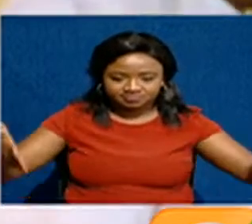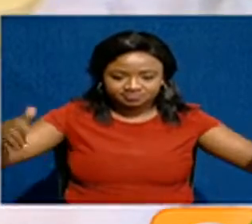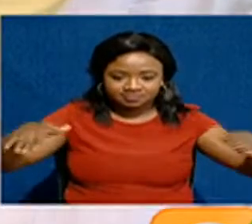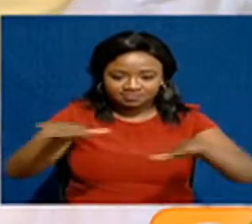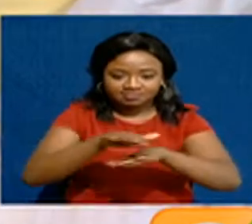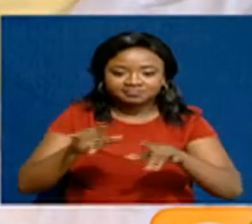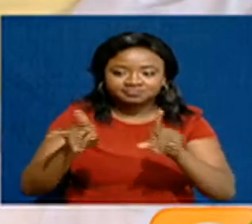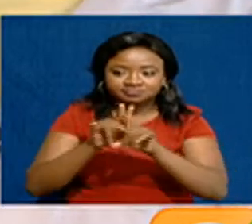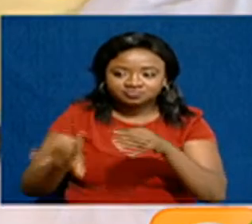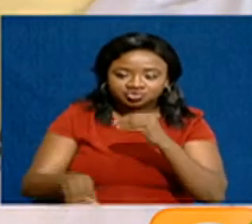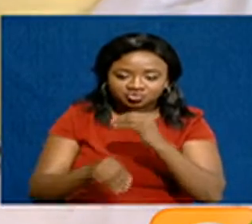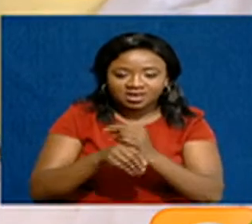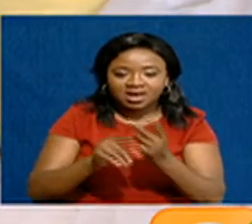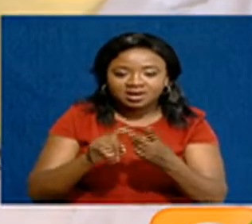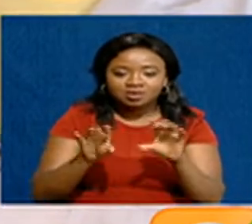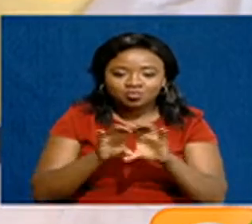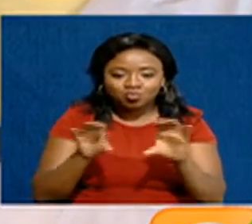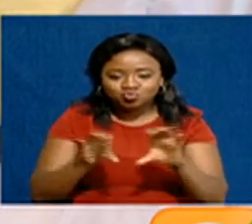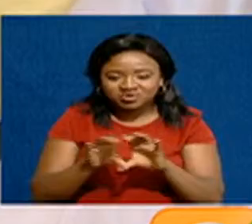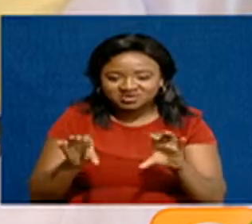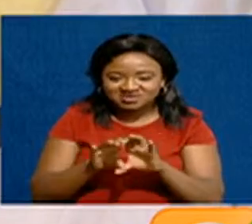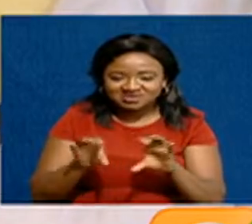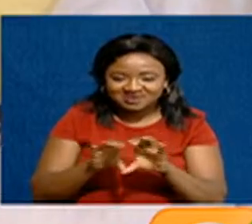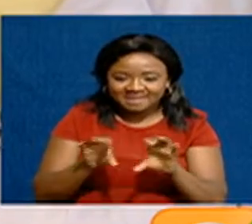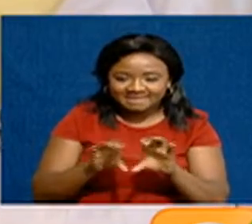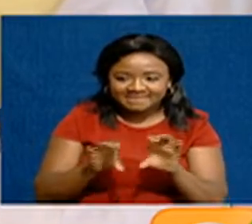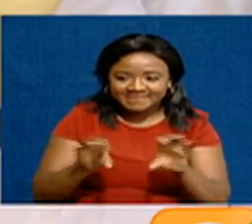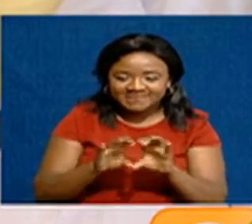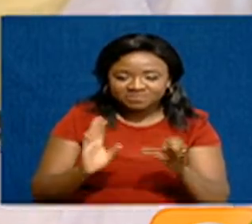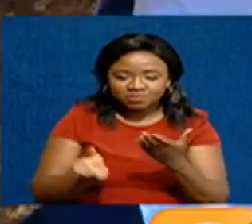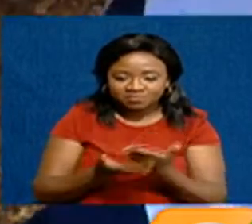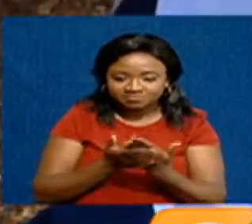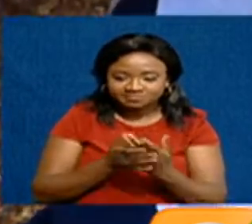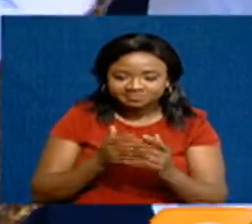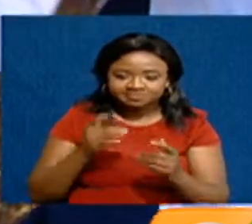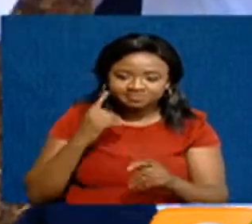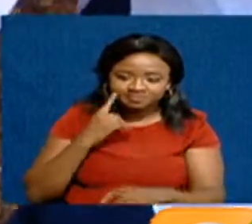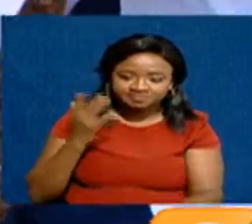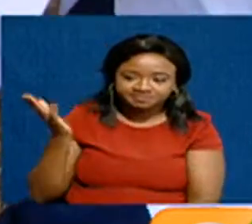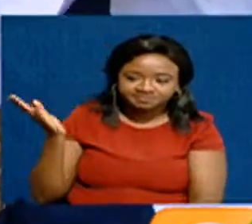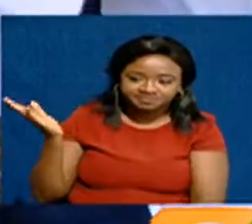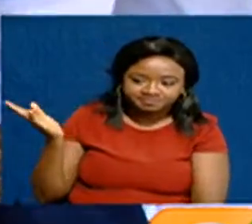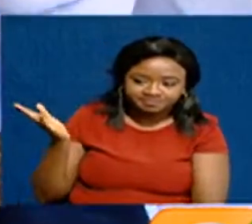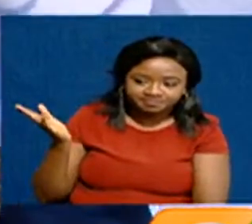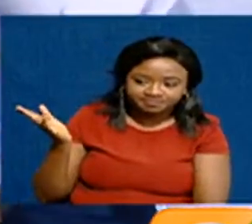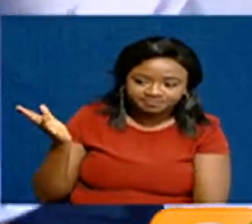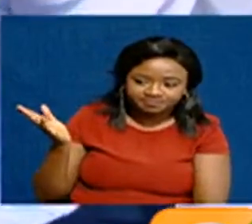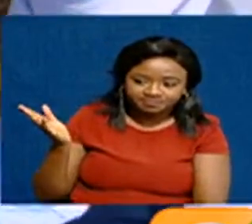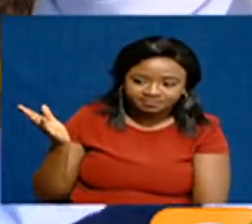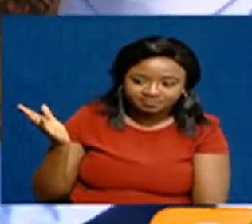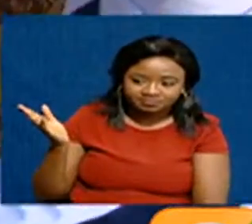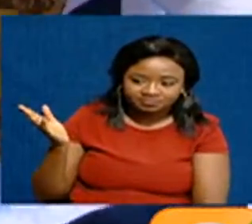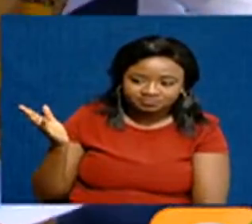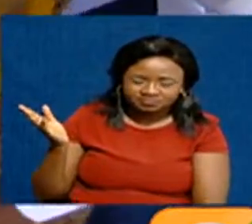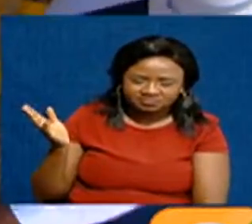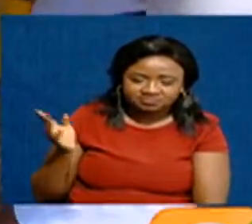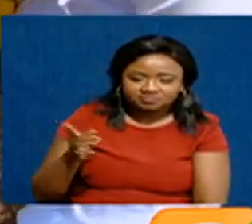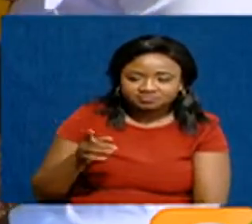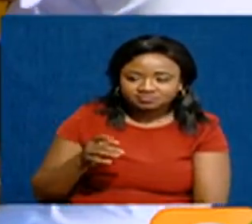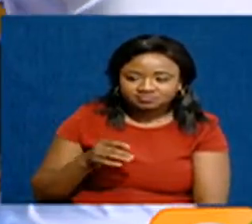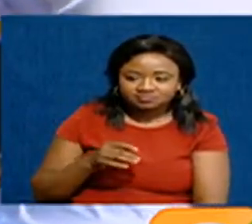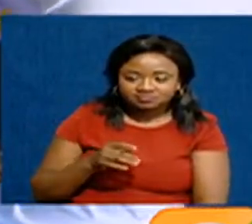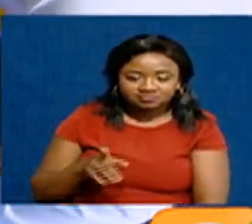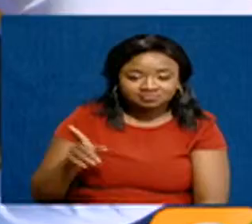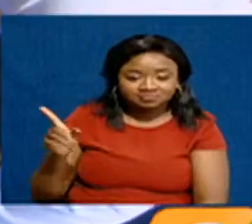need timber or wood to give it the structure. According to Okech, the fireless brooder has